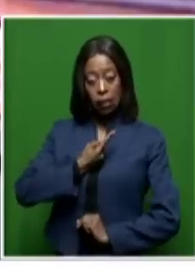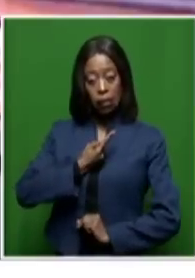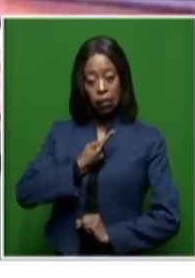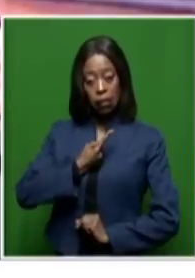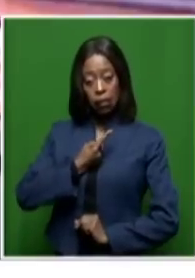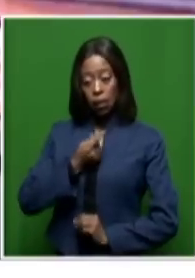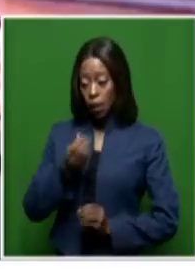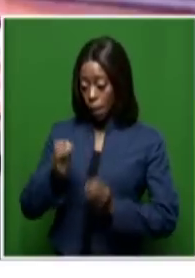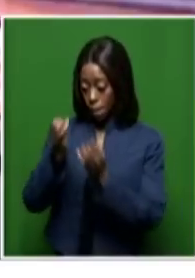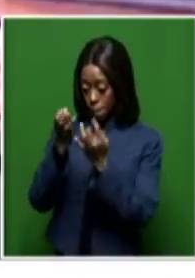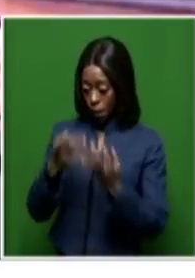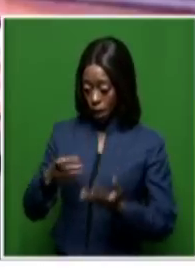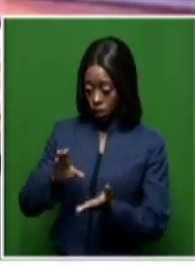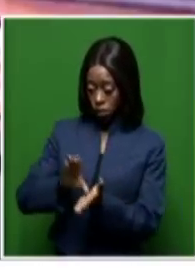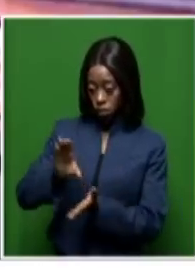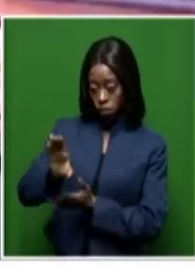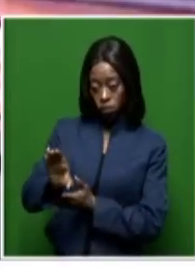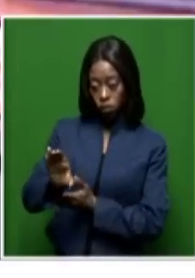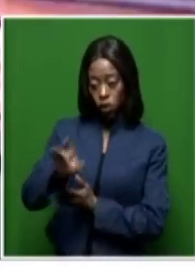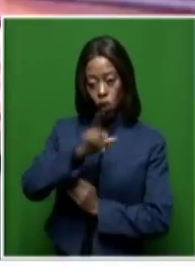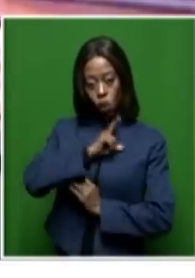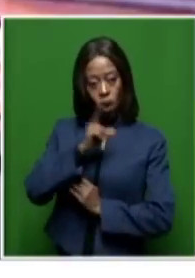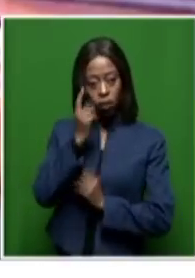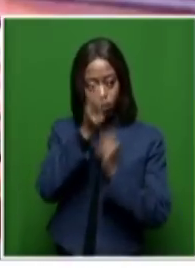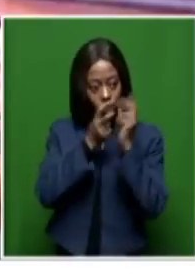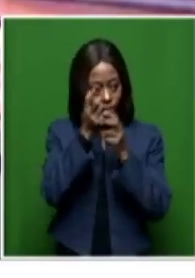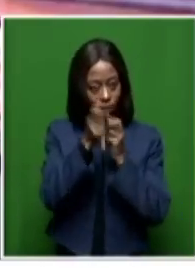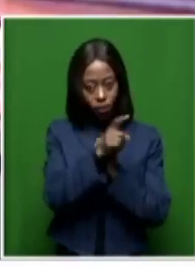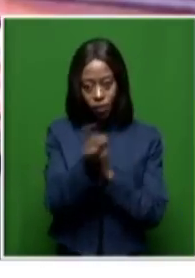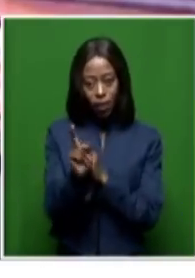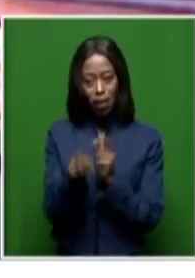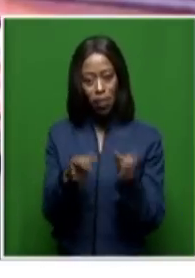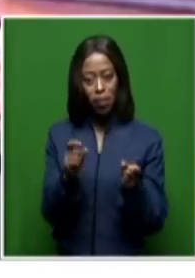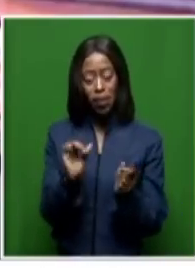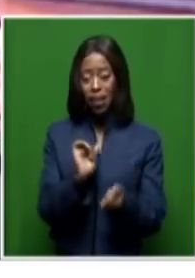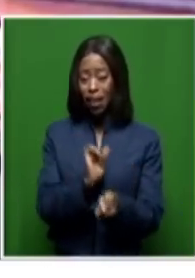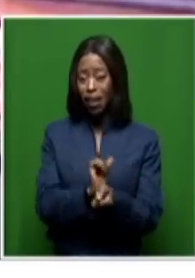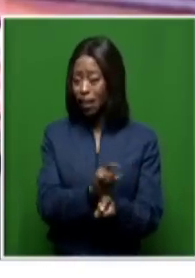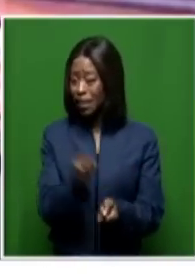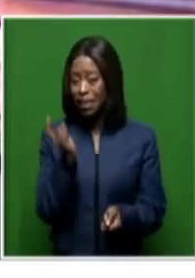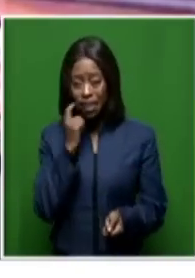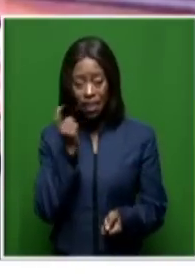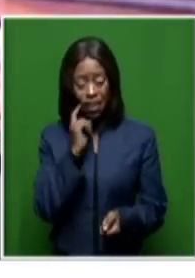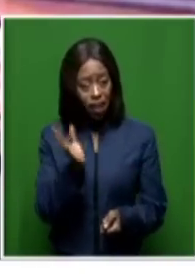more budget to chase these people. It's not easy to arrest these crooks,